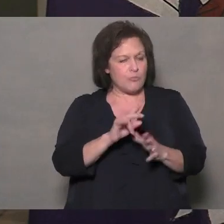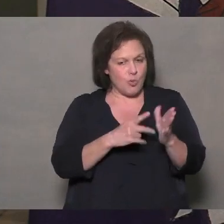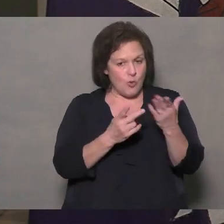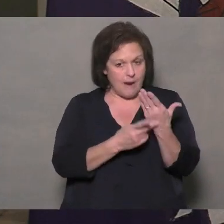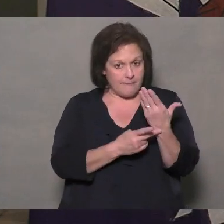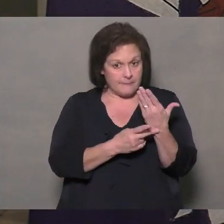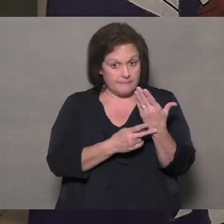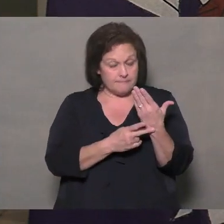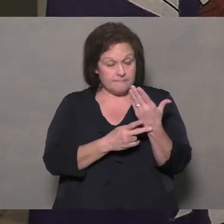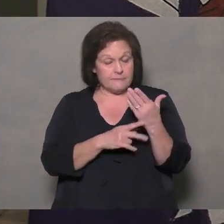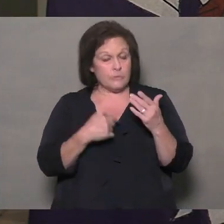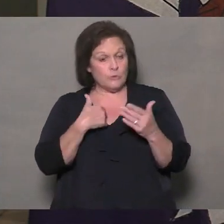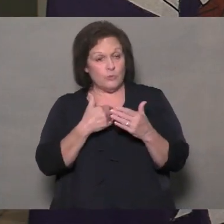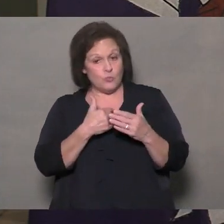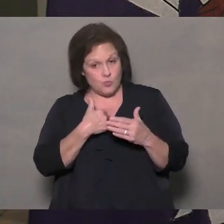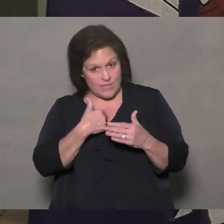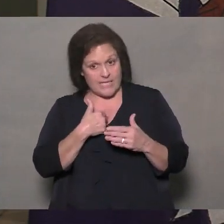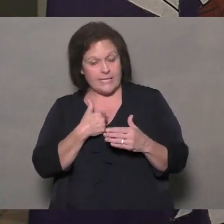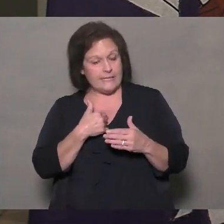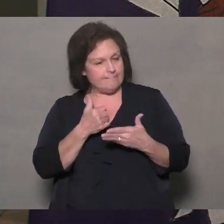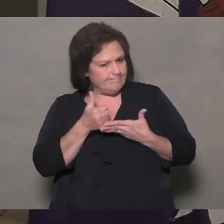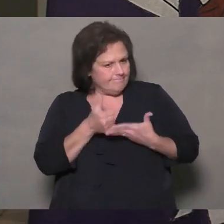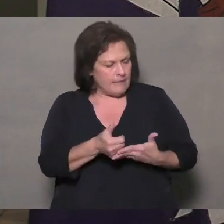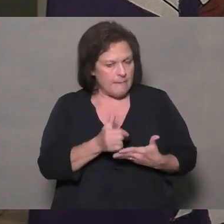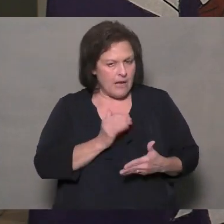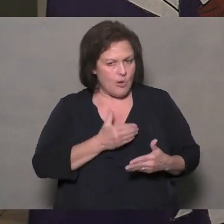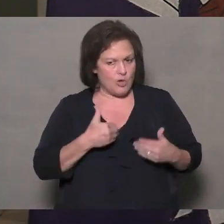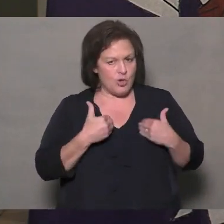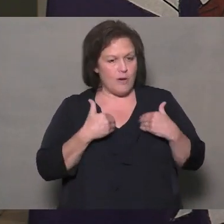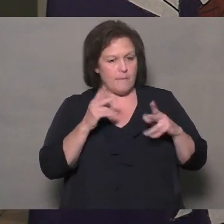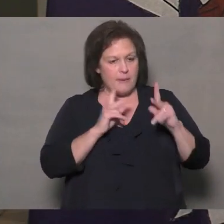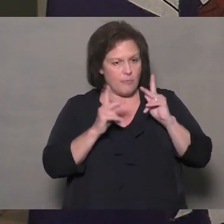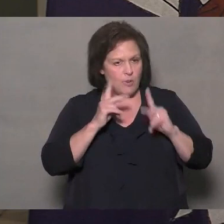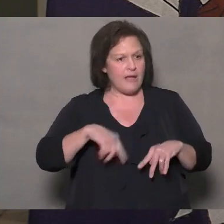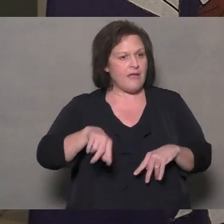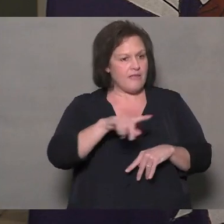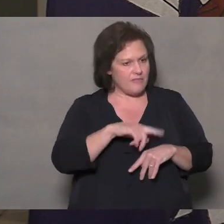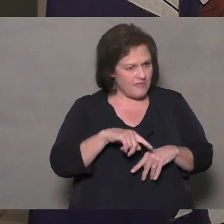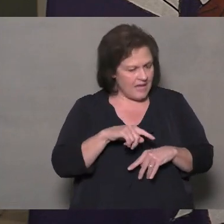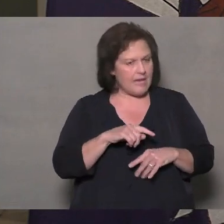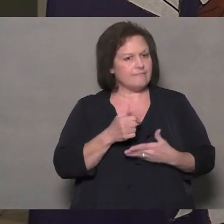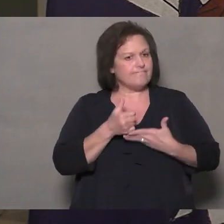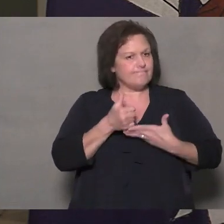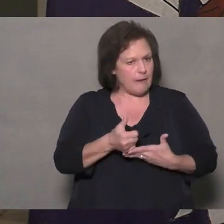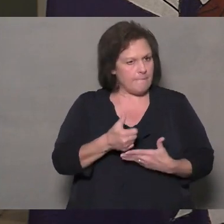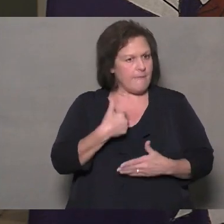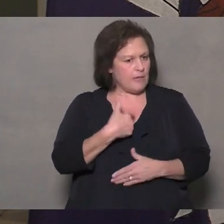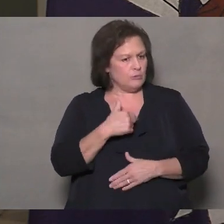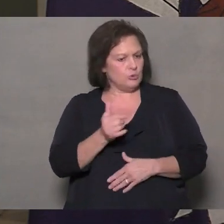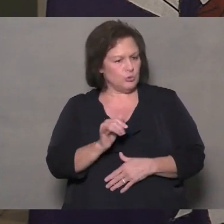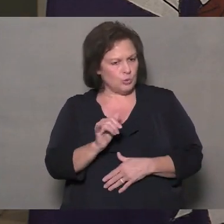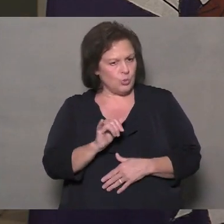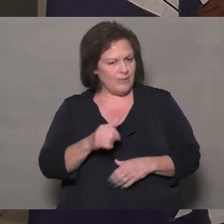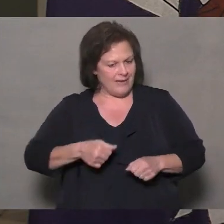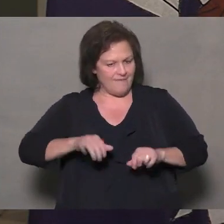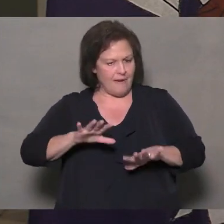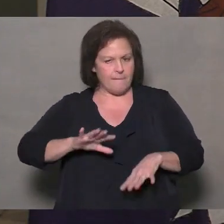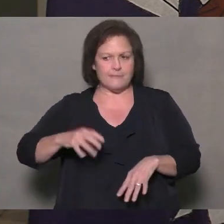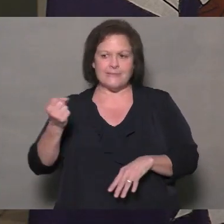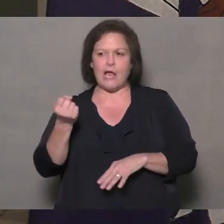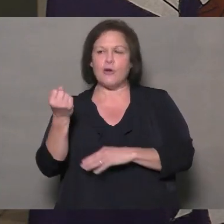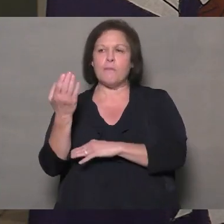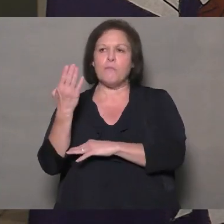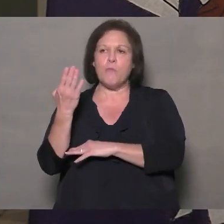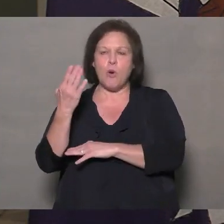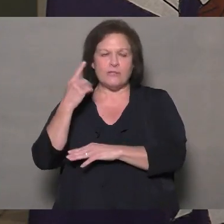Once again, we invested in our young people, and they invested right back in us, giving up their Saturday mornings